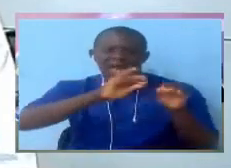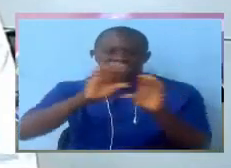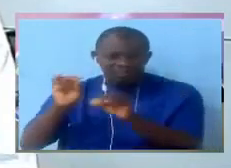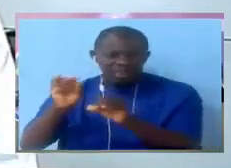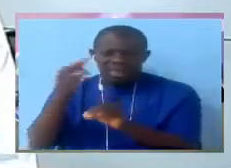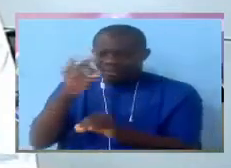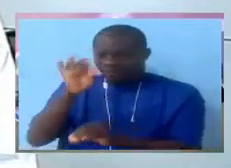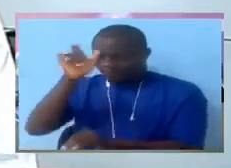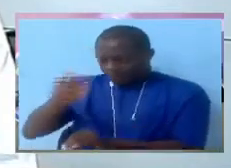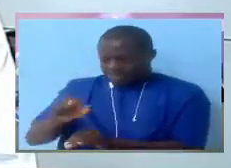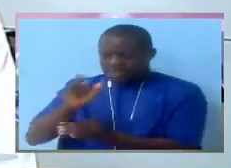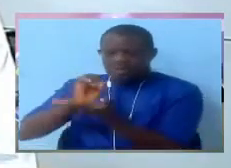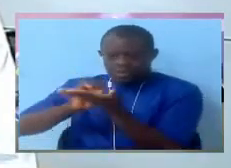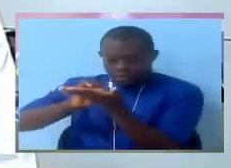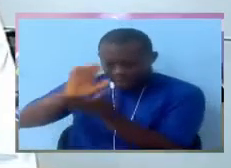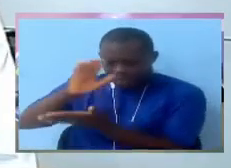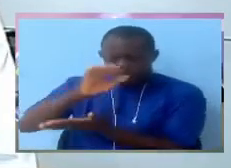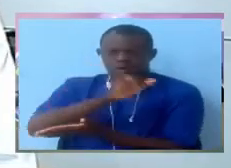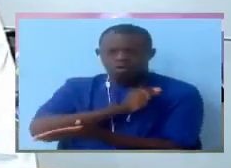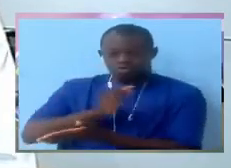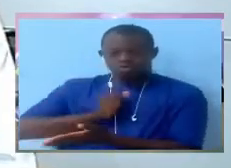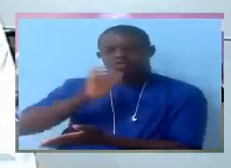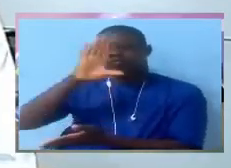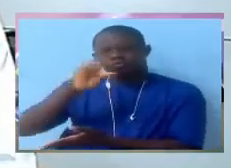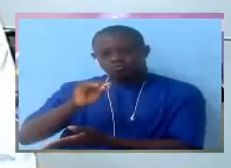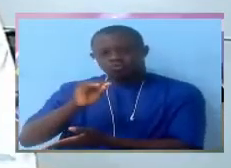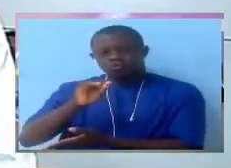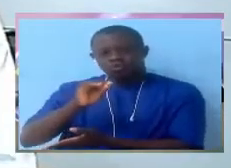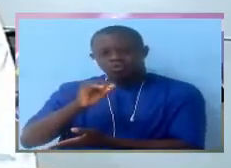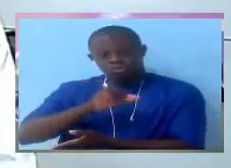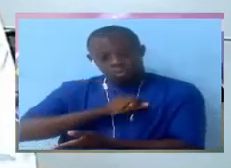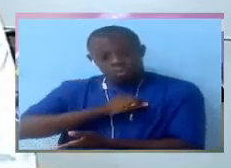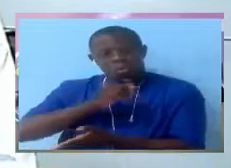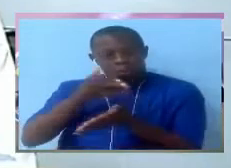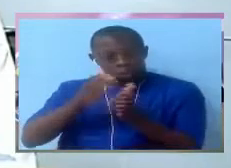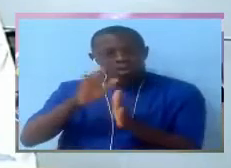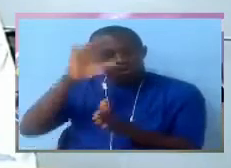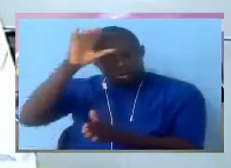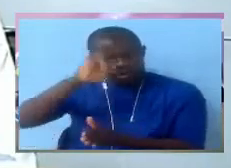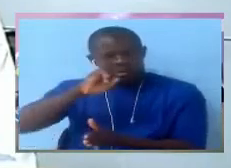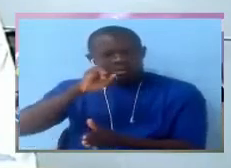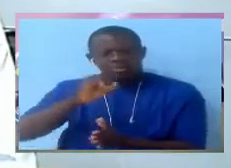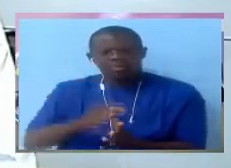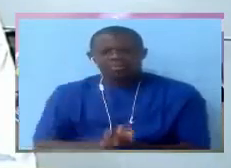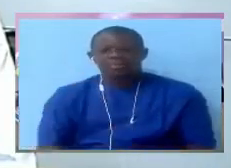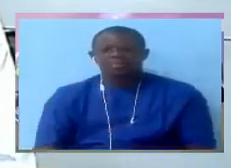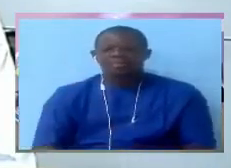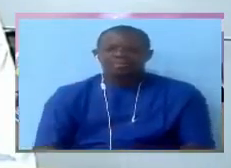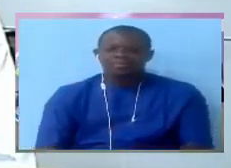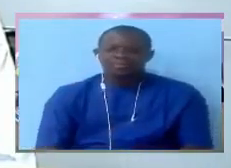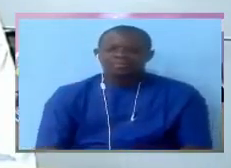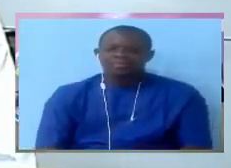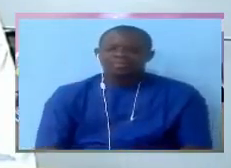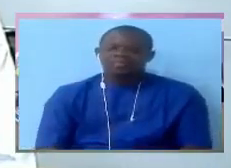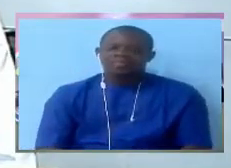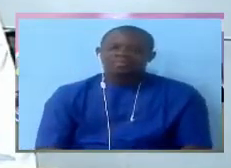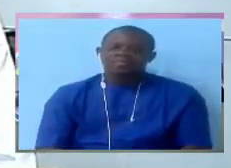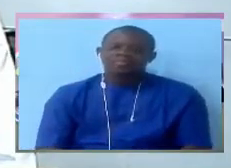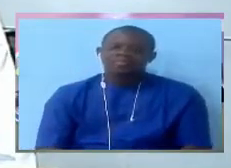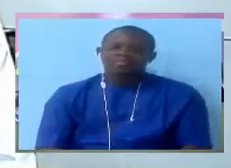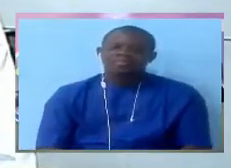do. By my understanding, I think we were there to do special operations that we were ordered to